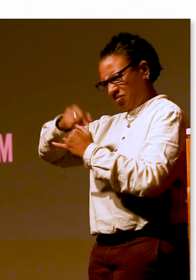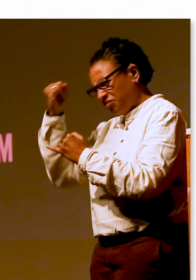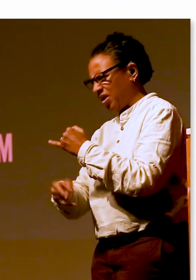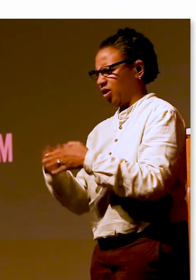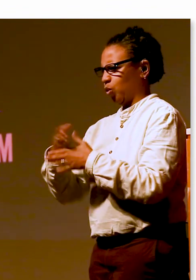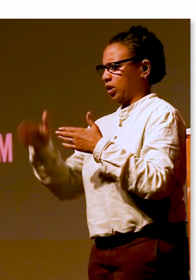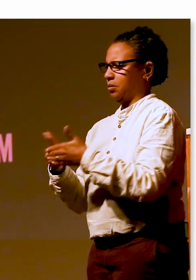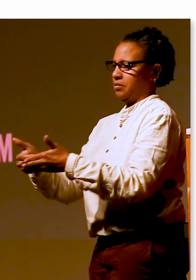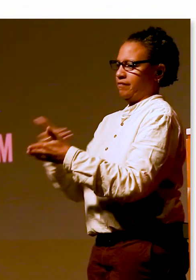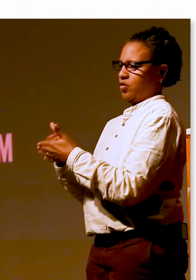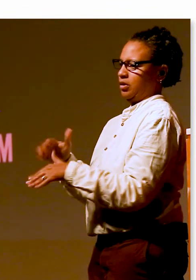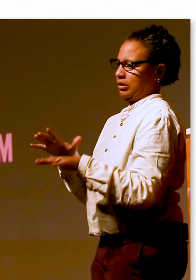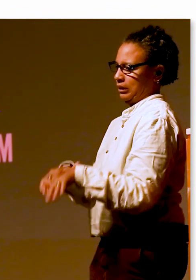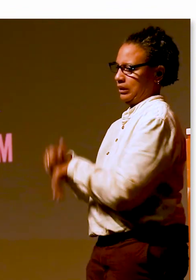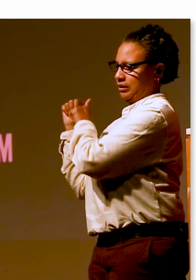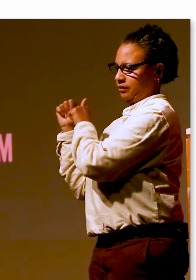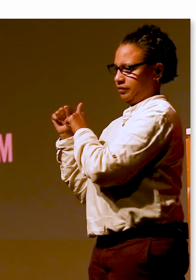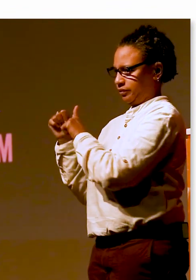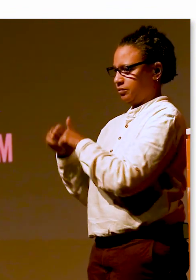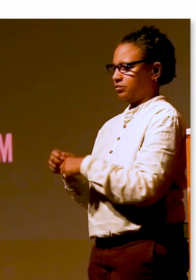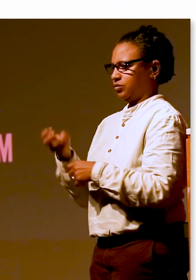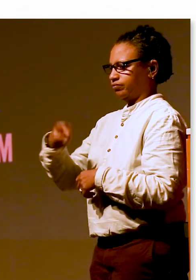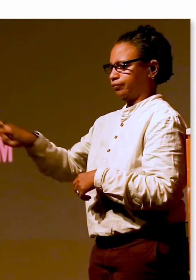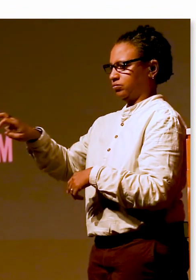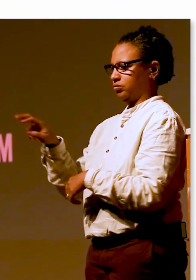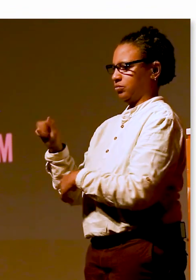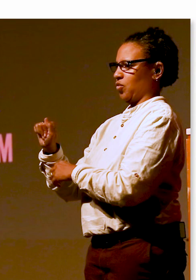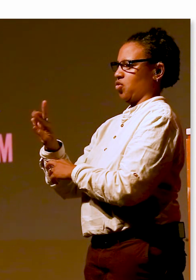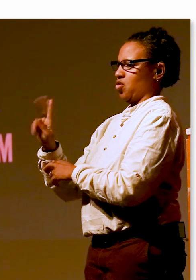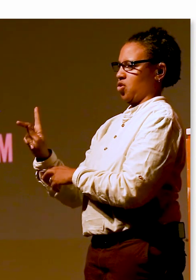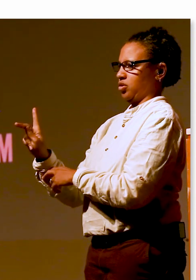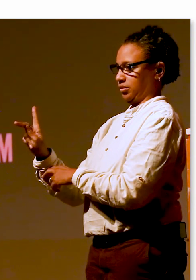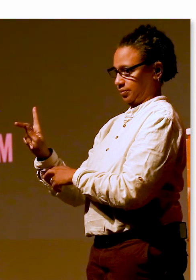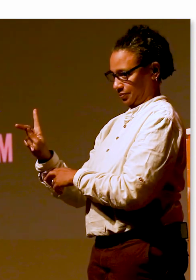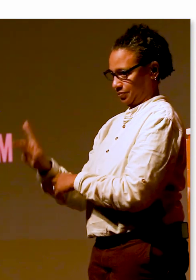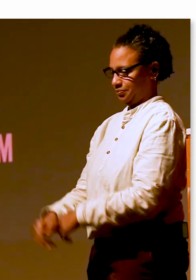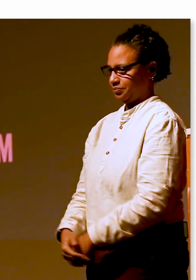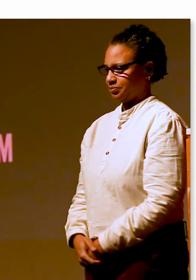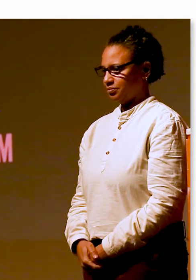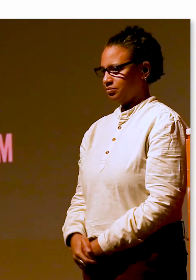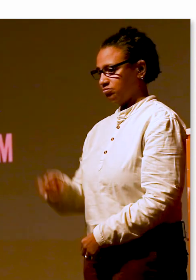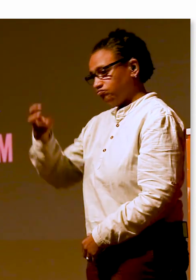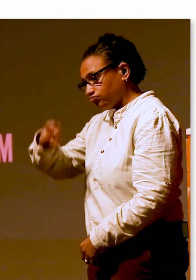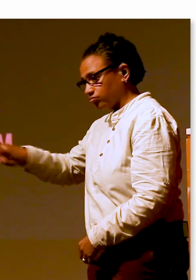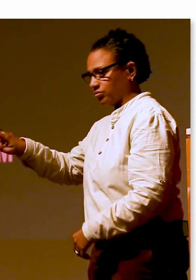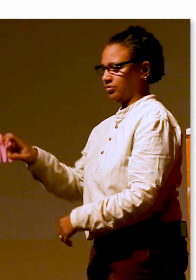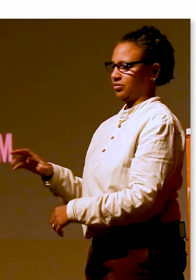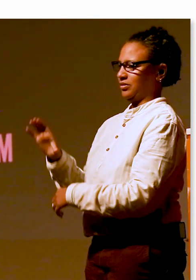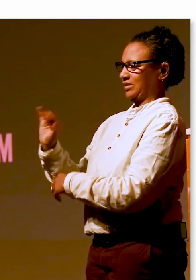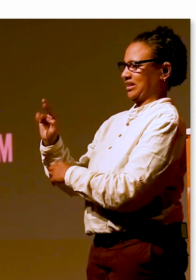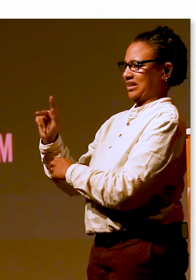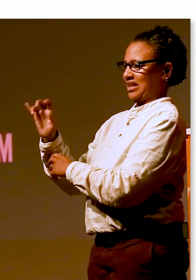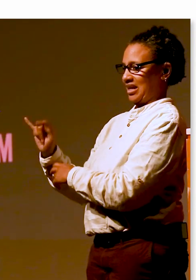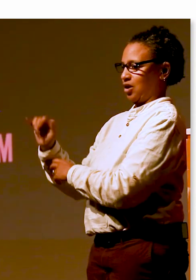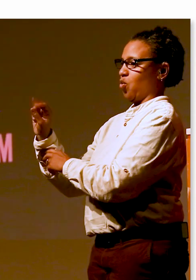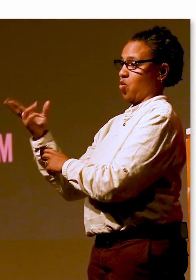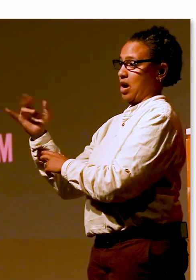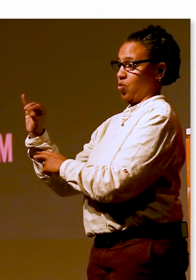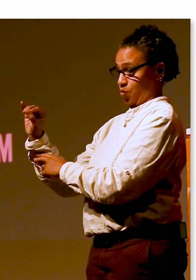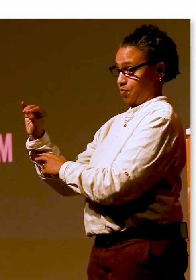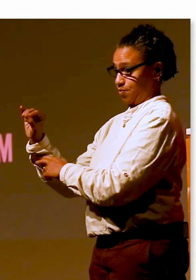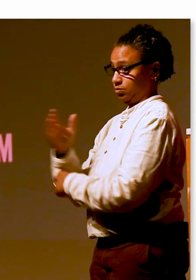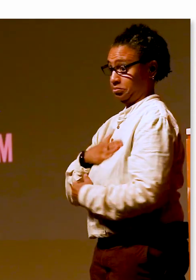it leaves us to go on to Bentonville, Arkansas, and then Cincinnati, Ohio. And so please spend time with it tonight